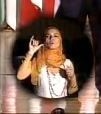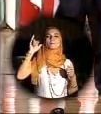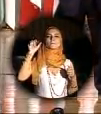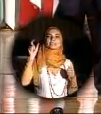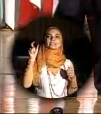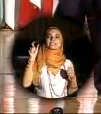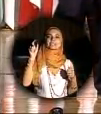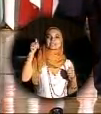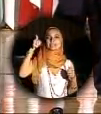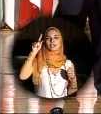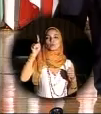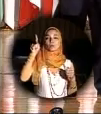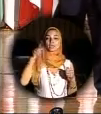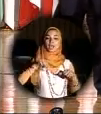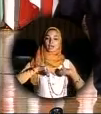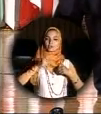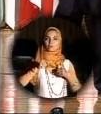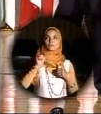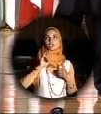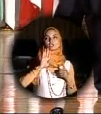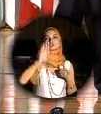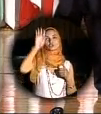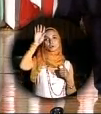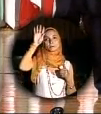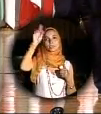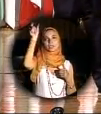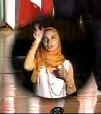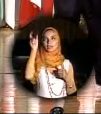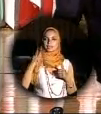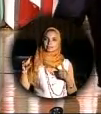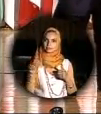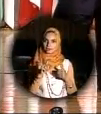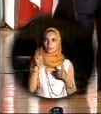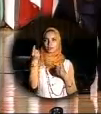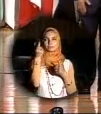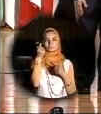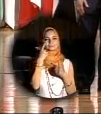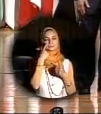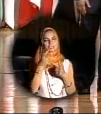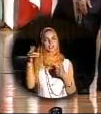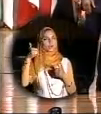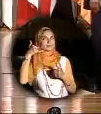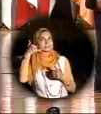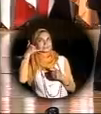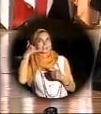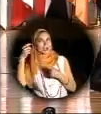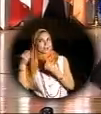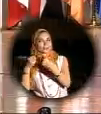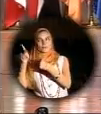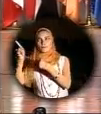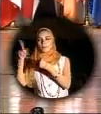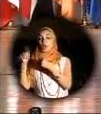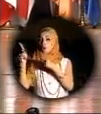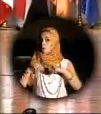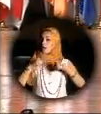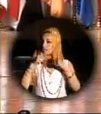IP. So by himself you can call also in video calls any friends or relatives directly. So let's